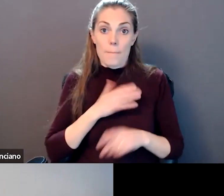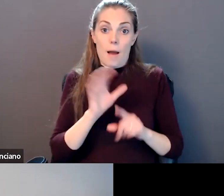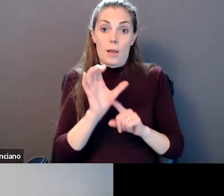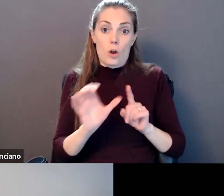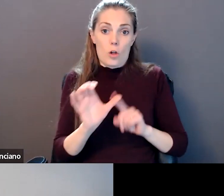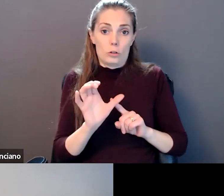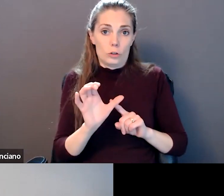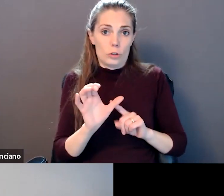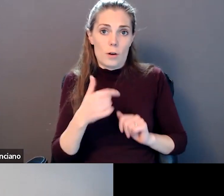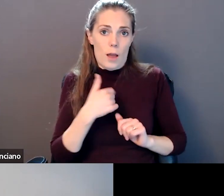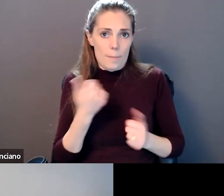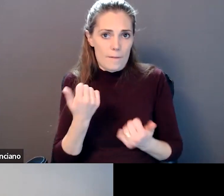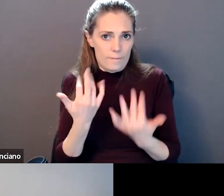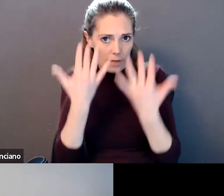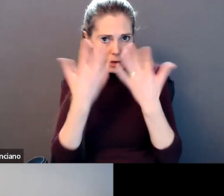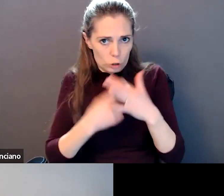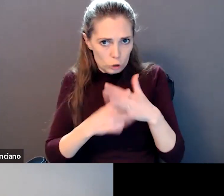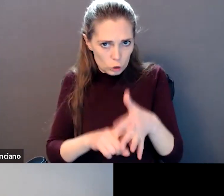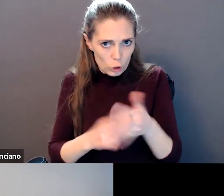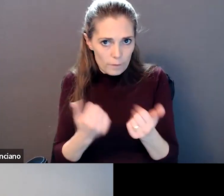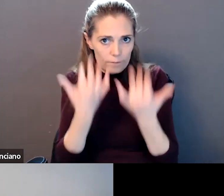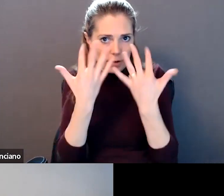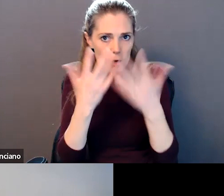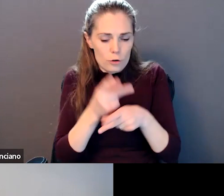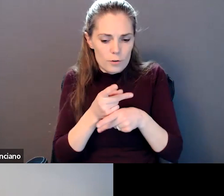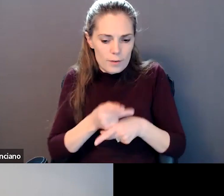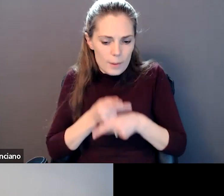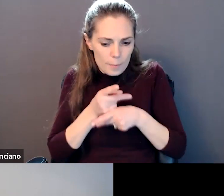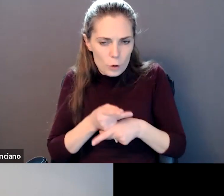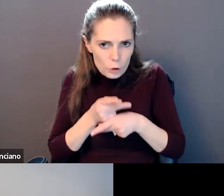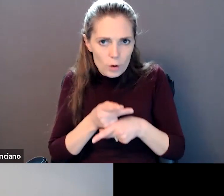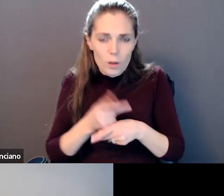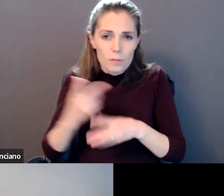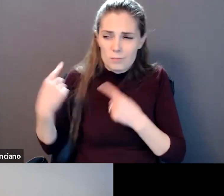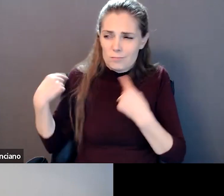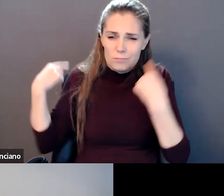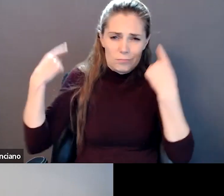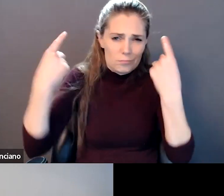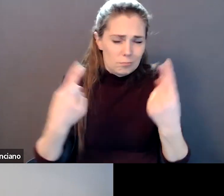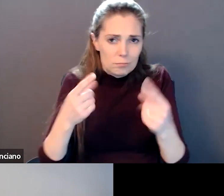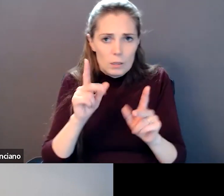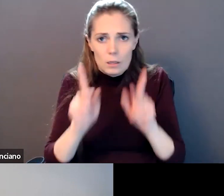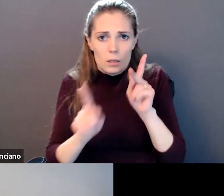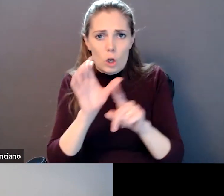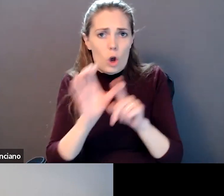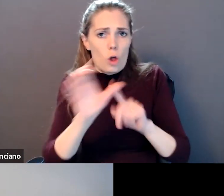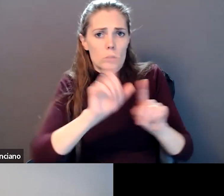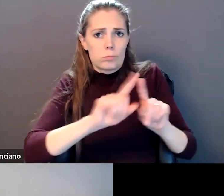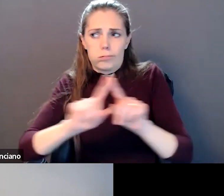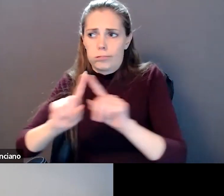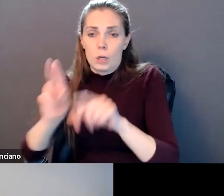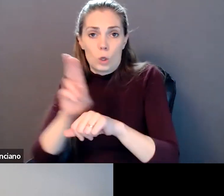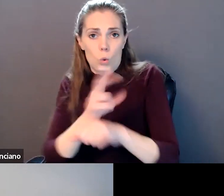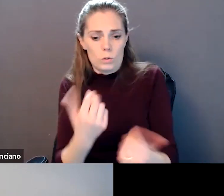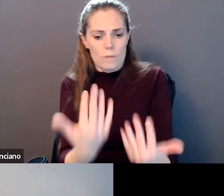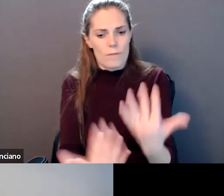since time immemorial, cultures have been using fire as a way of gathering. Our fires have been